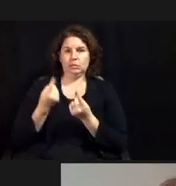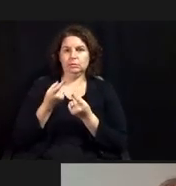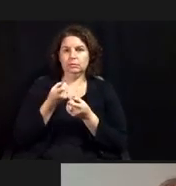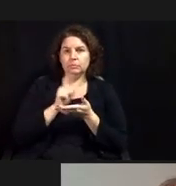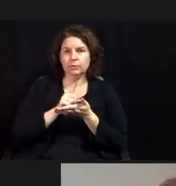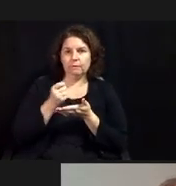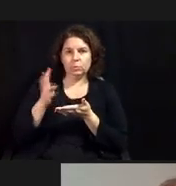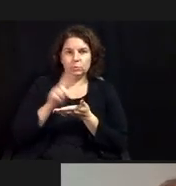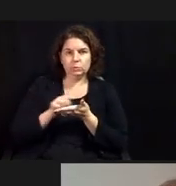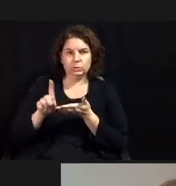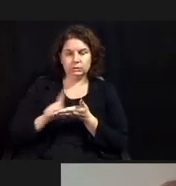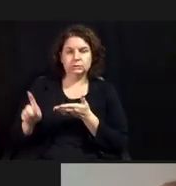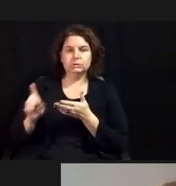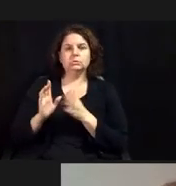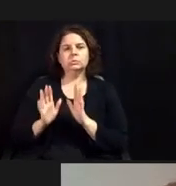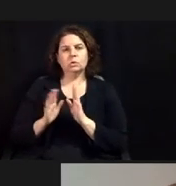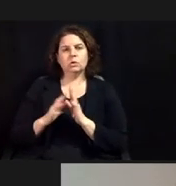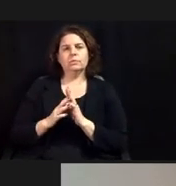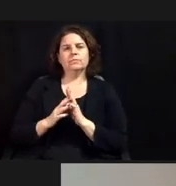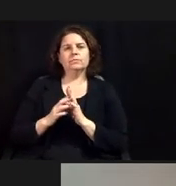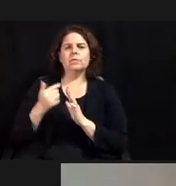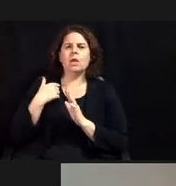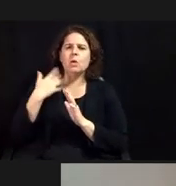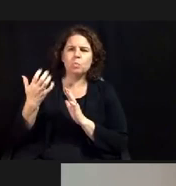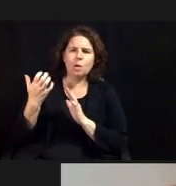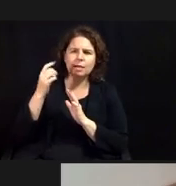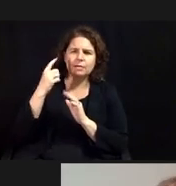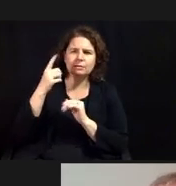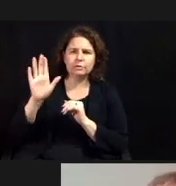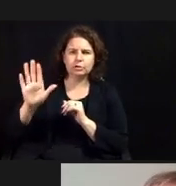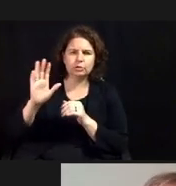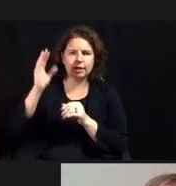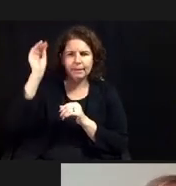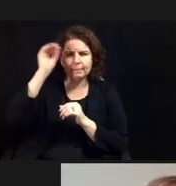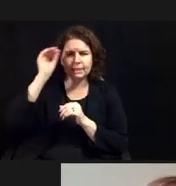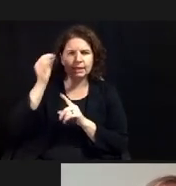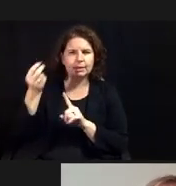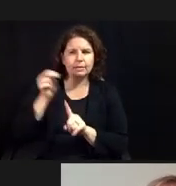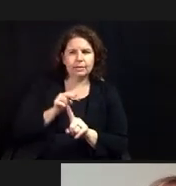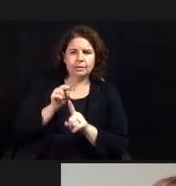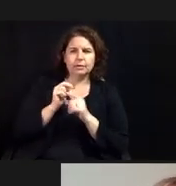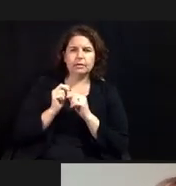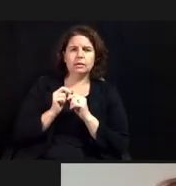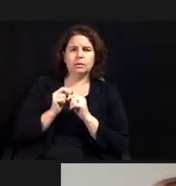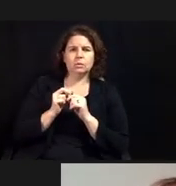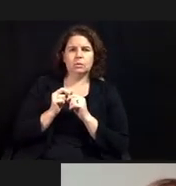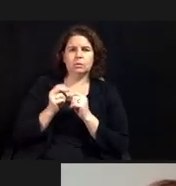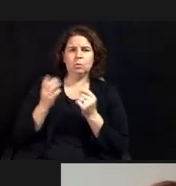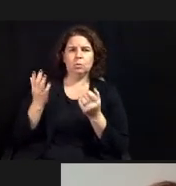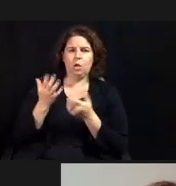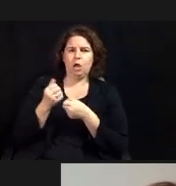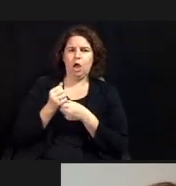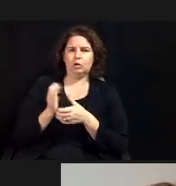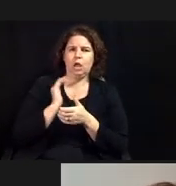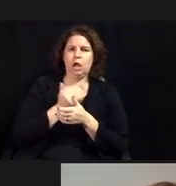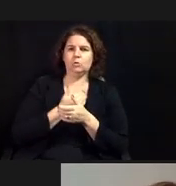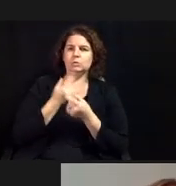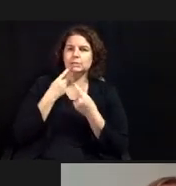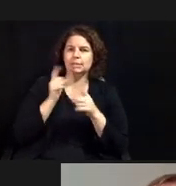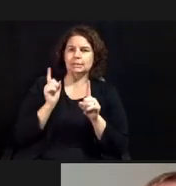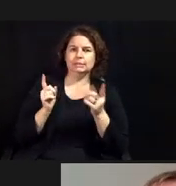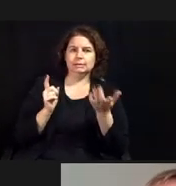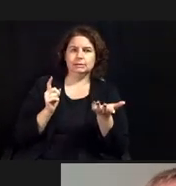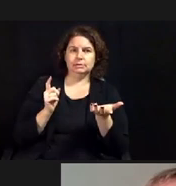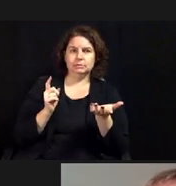I'd love your opinion on what you believe is driving that success, and what do we as a community need to